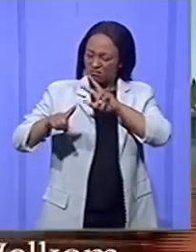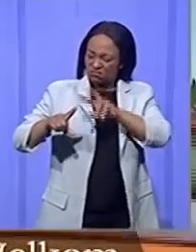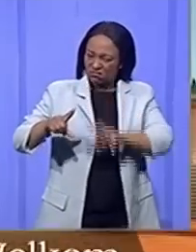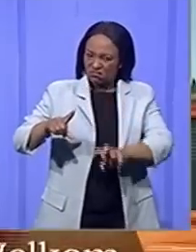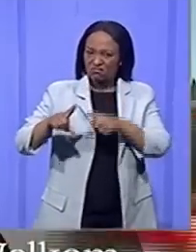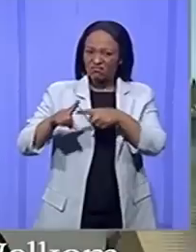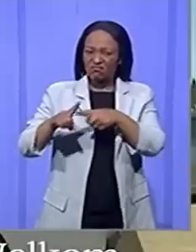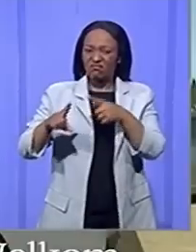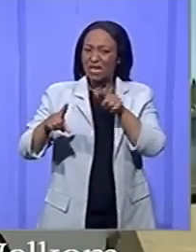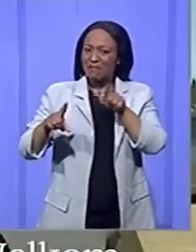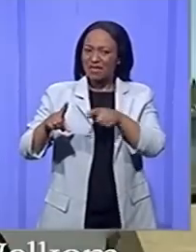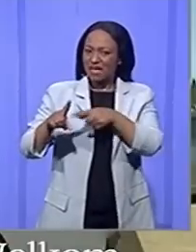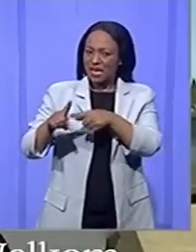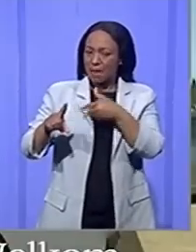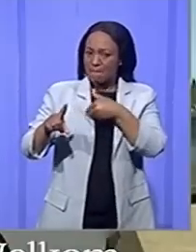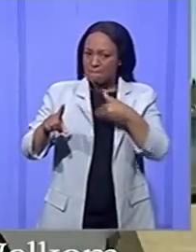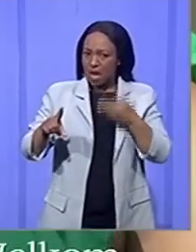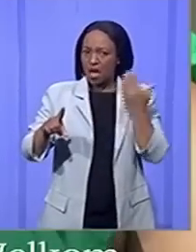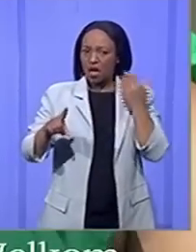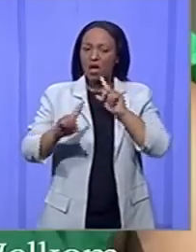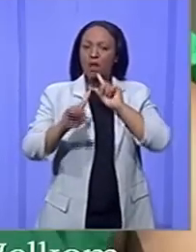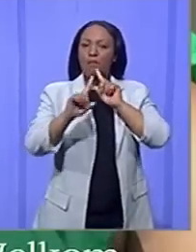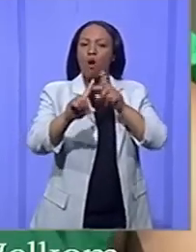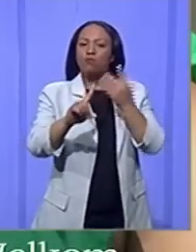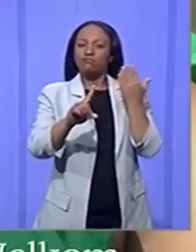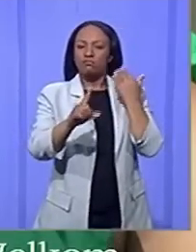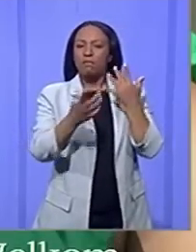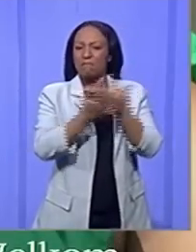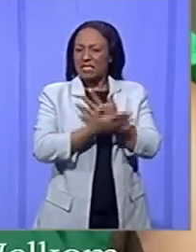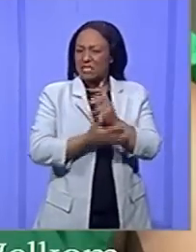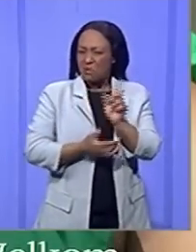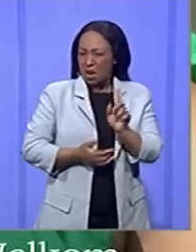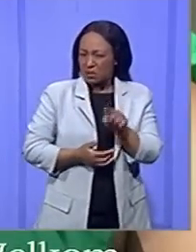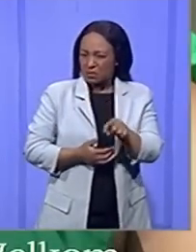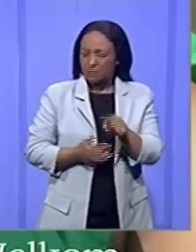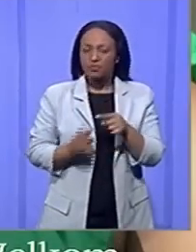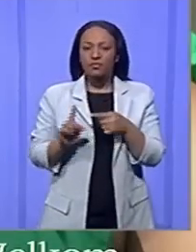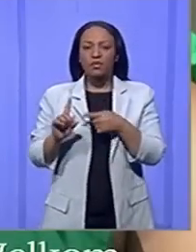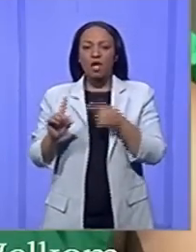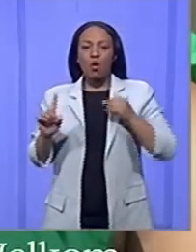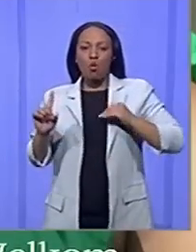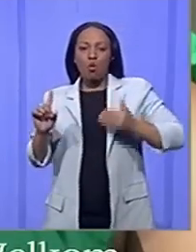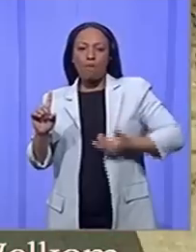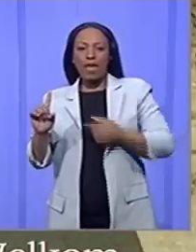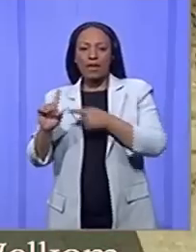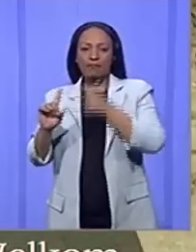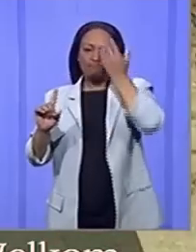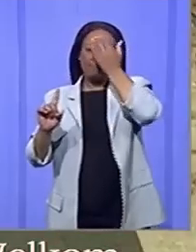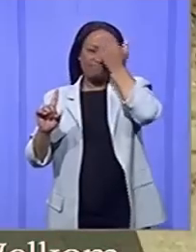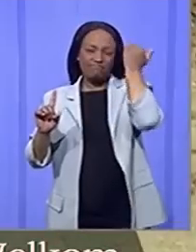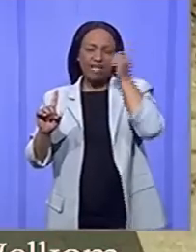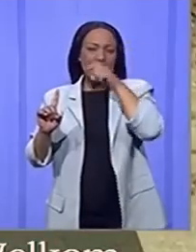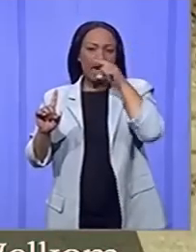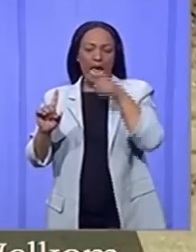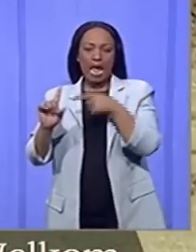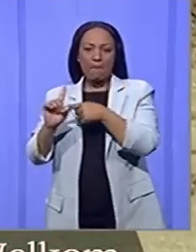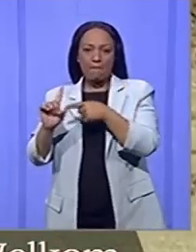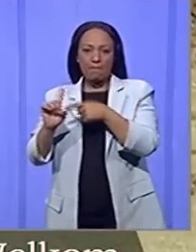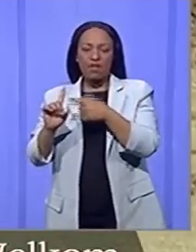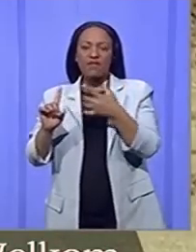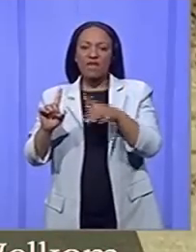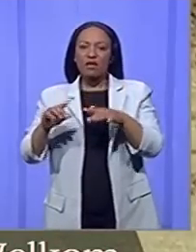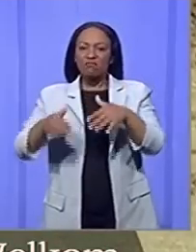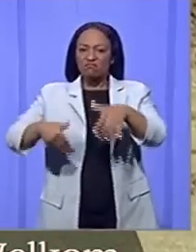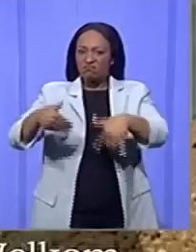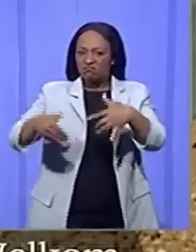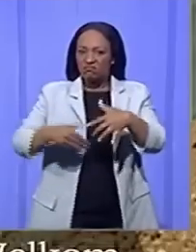ke setopo sa mme a ileng a tlalewa a nyametse. Setopo sa mosadi a sa tsejweng hore ke mang Seepolotso mabitleng a Thabang